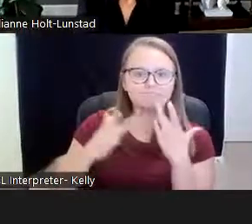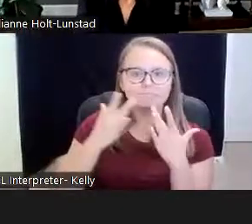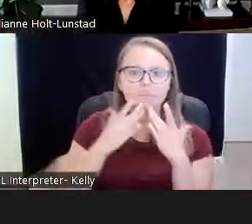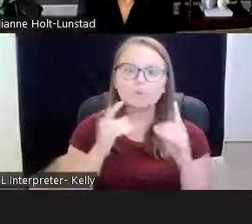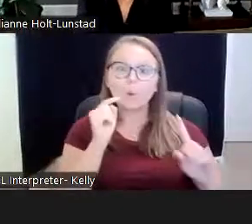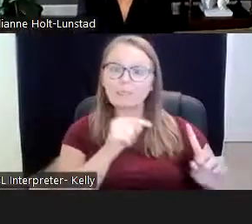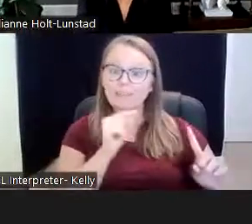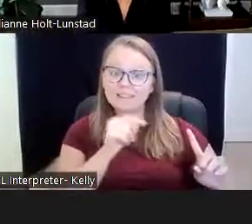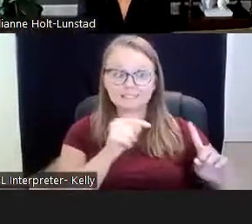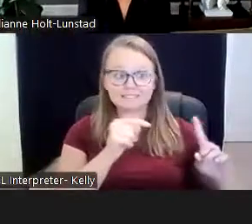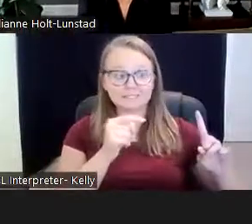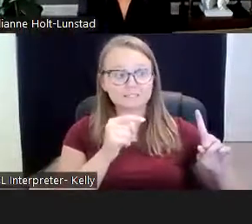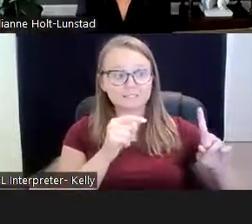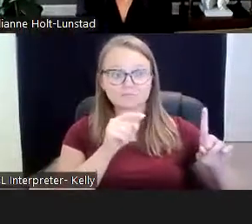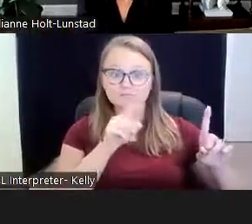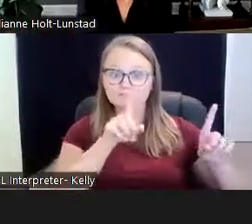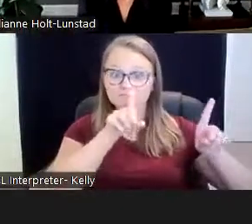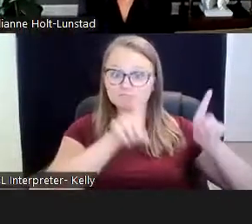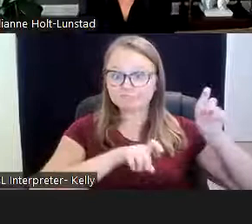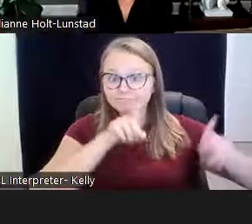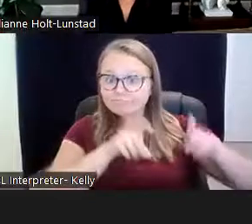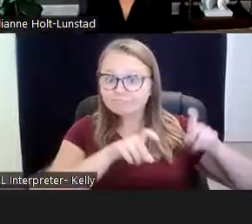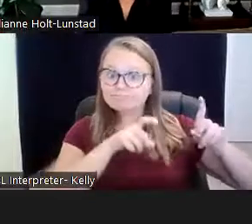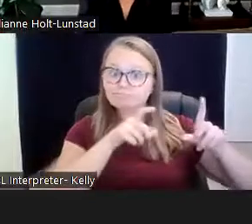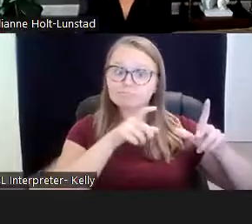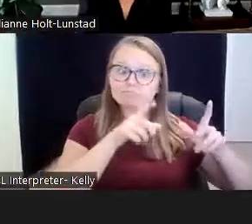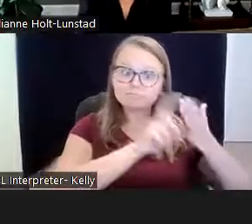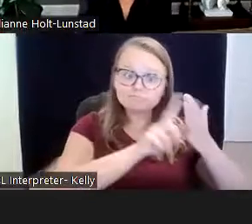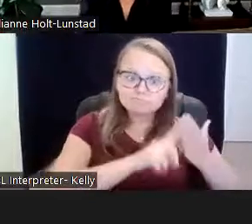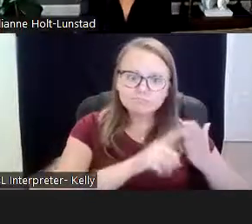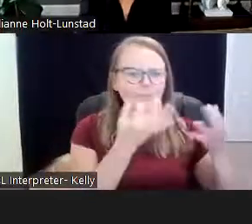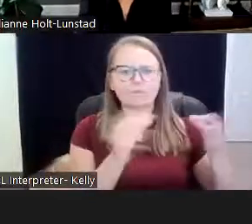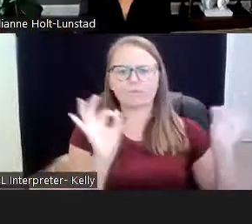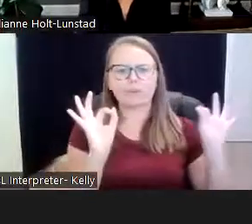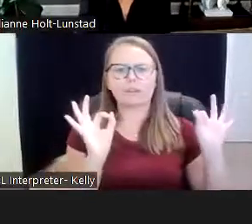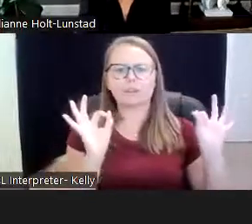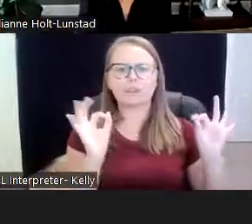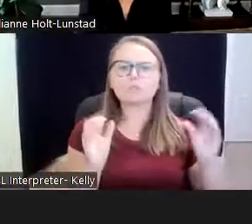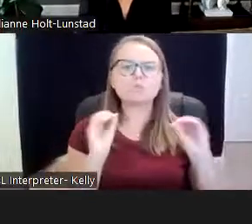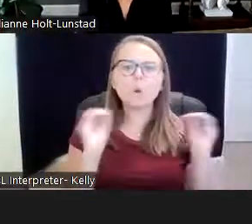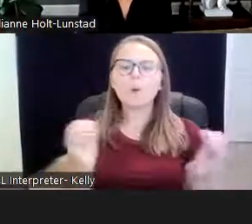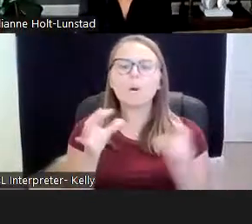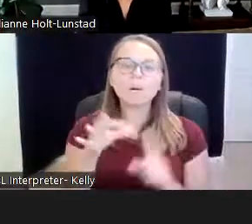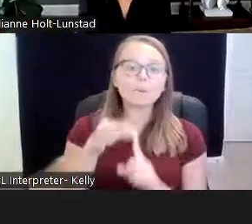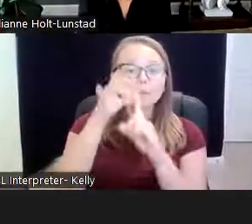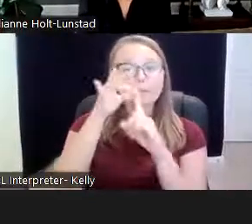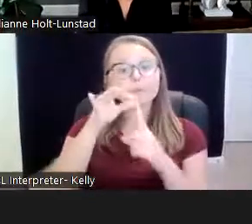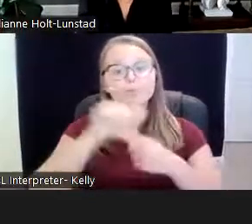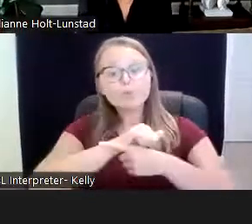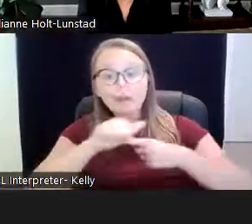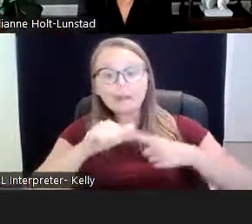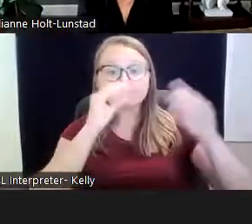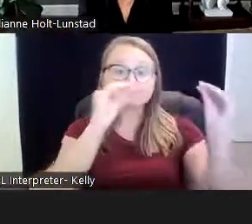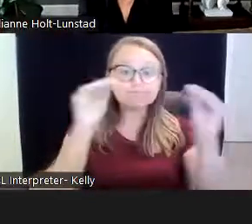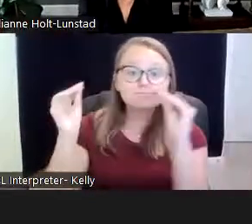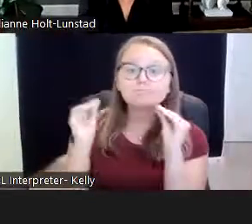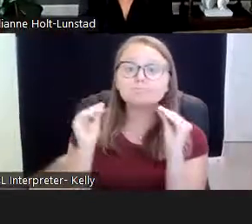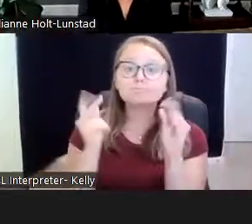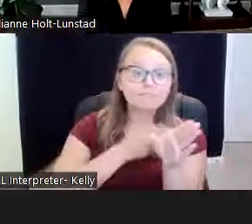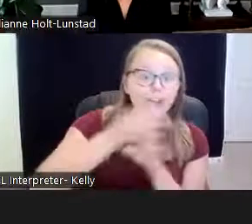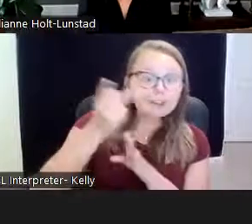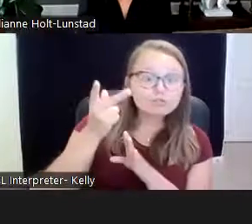free and anyone could do it. It required no special training, no